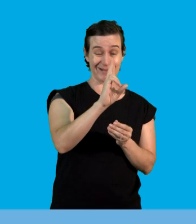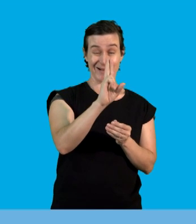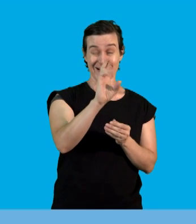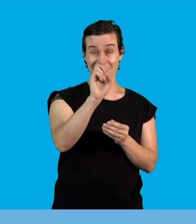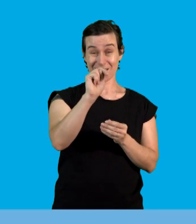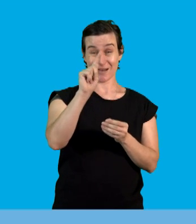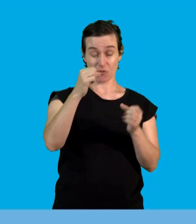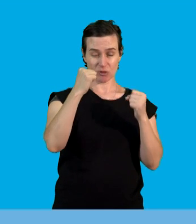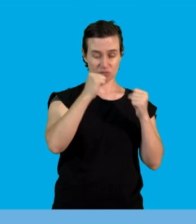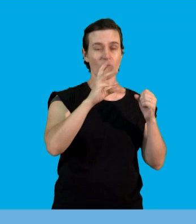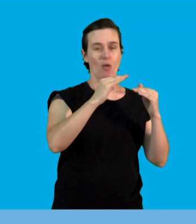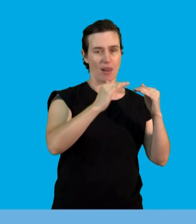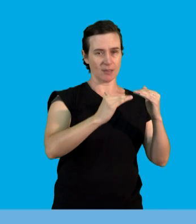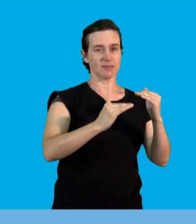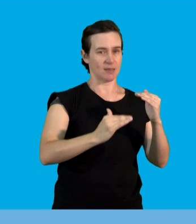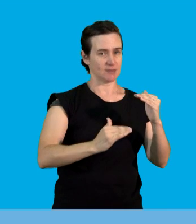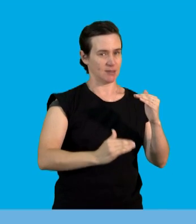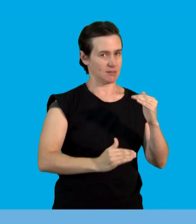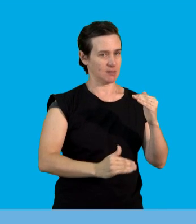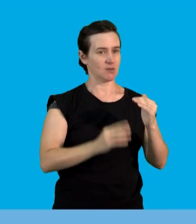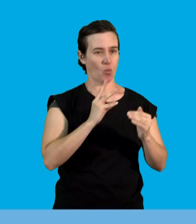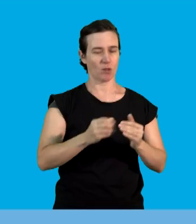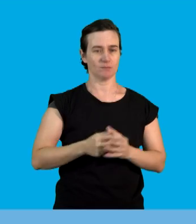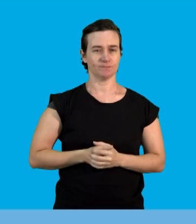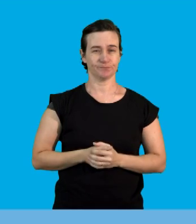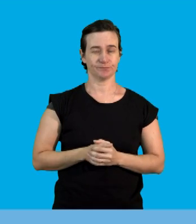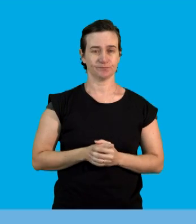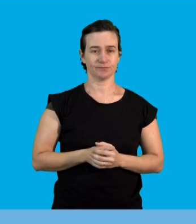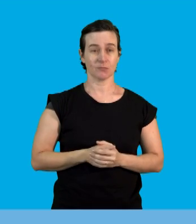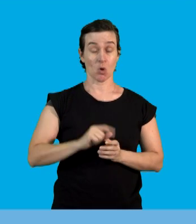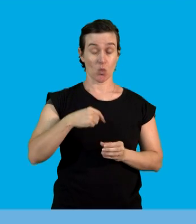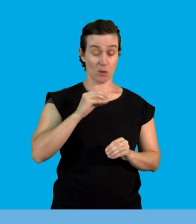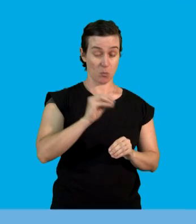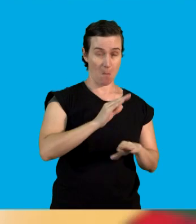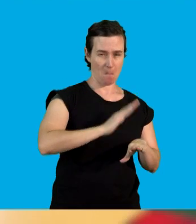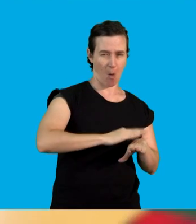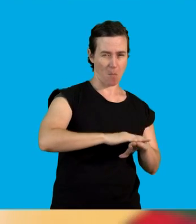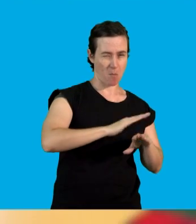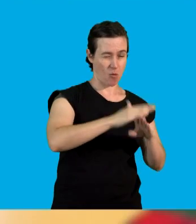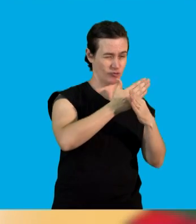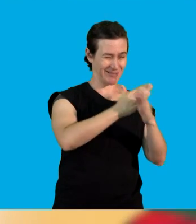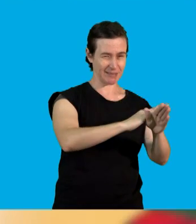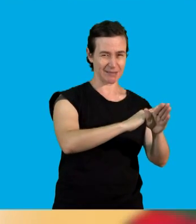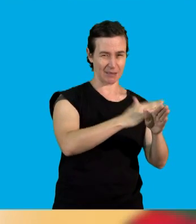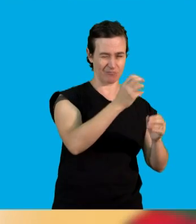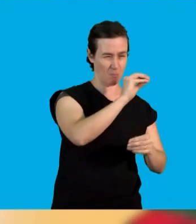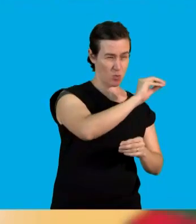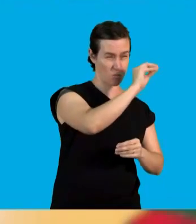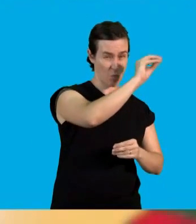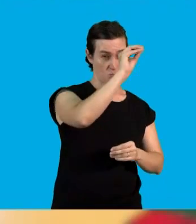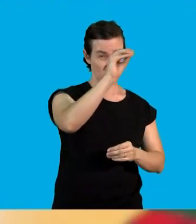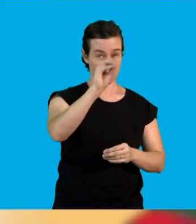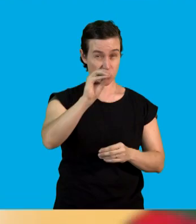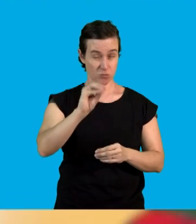will decrease accordingly. So because we are adding resistance in the circuit, the entire circuit is going